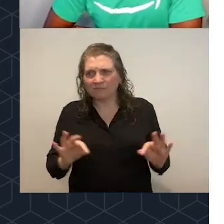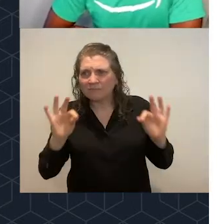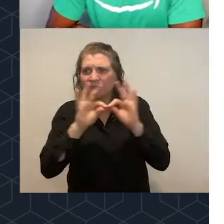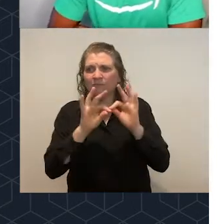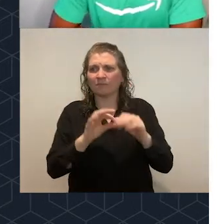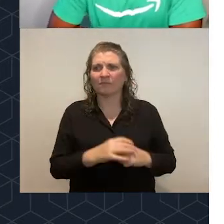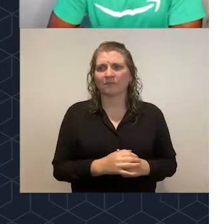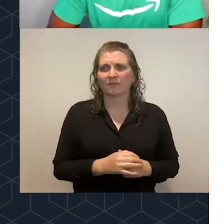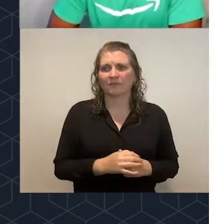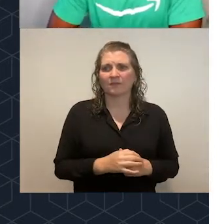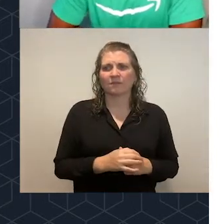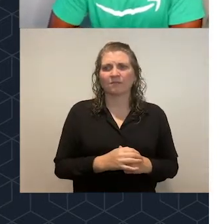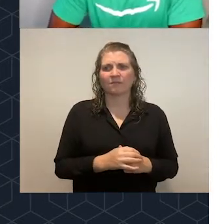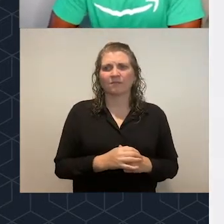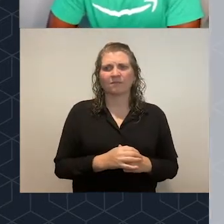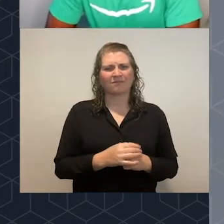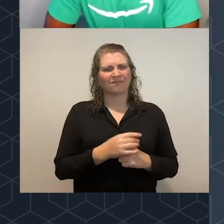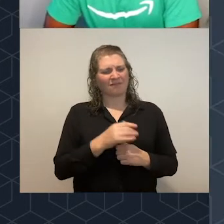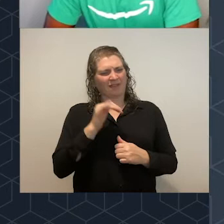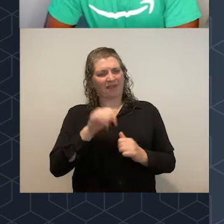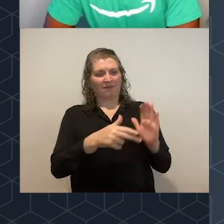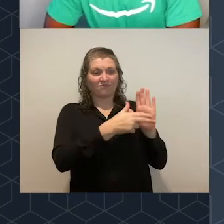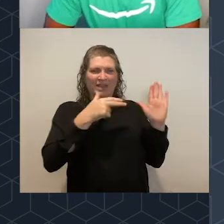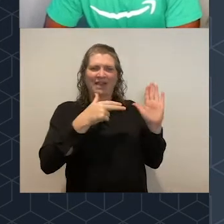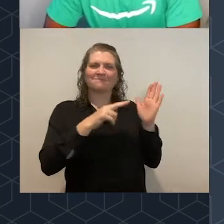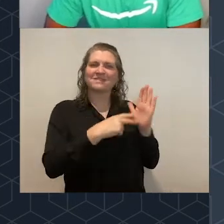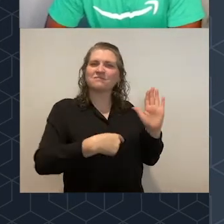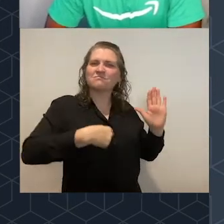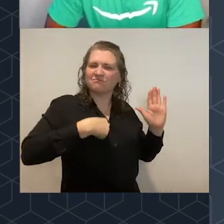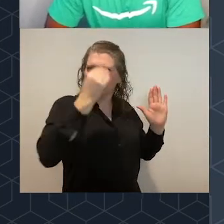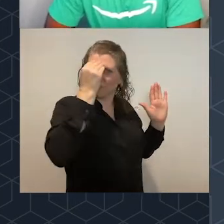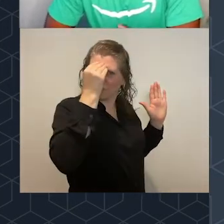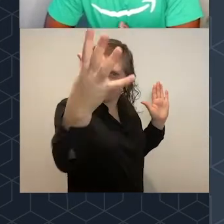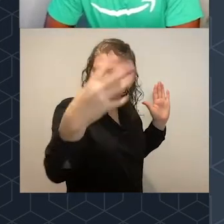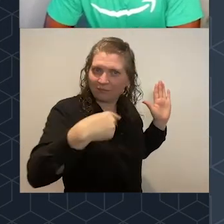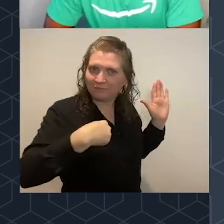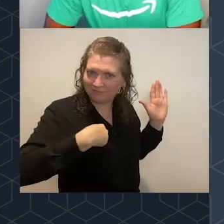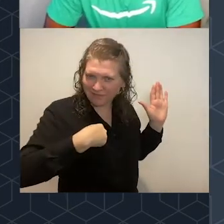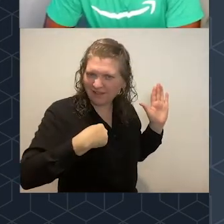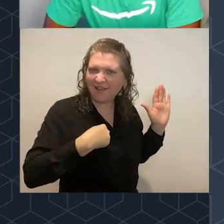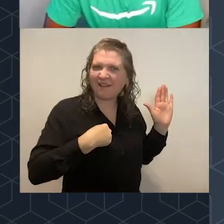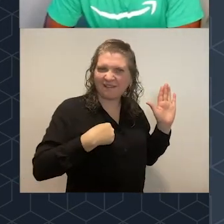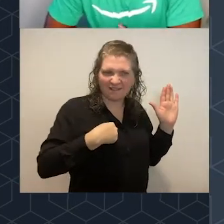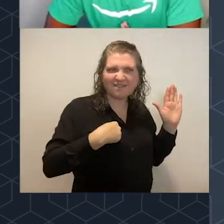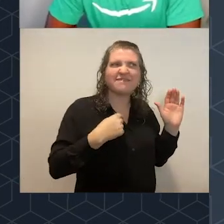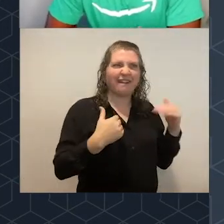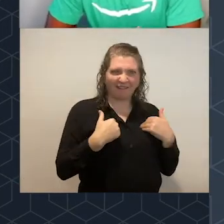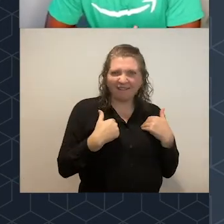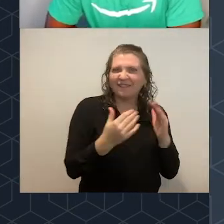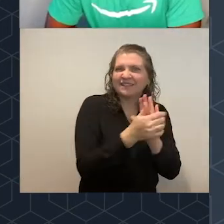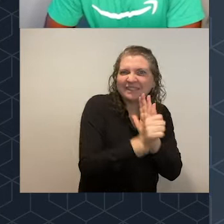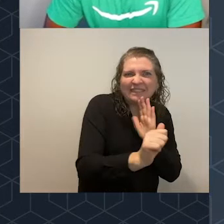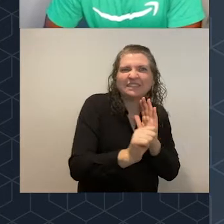a particular quote because it really stuck to me here. And your brand is a gateway to your true work. You know you